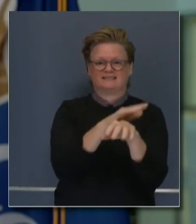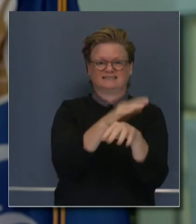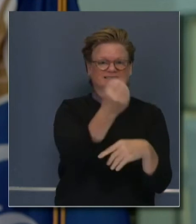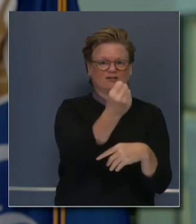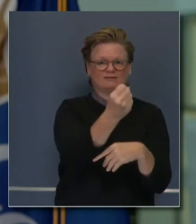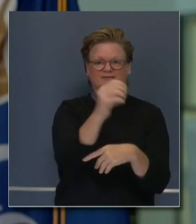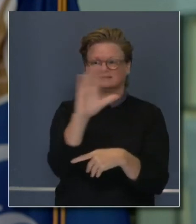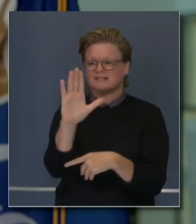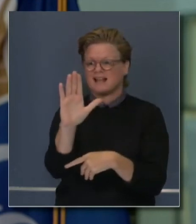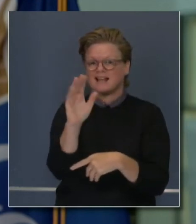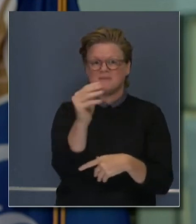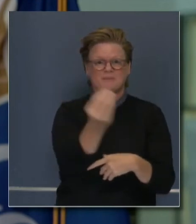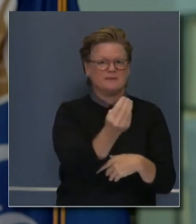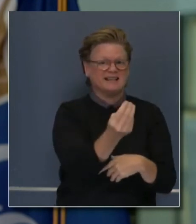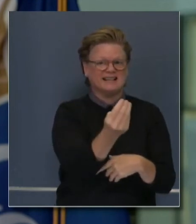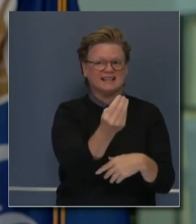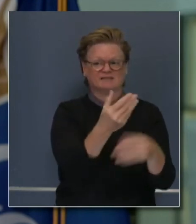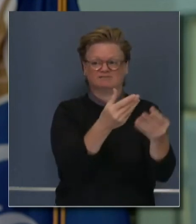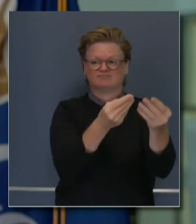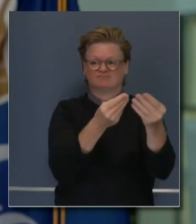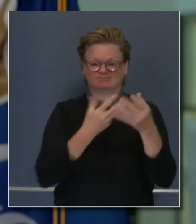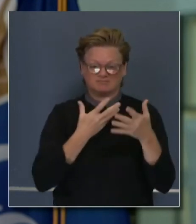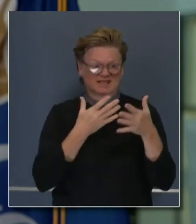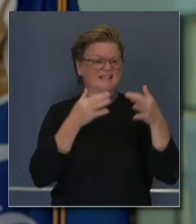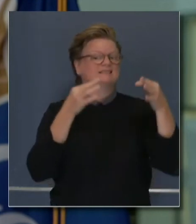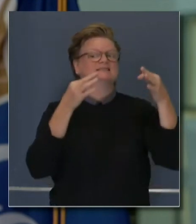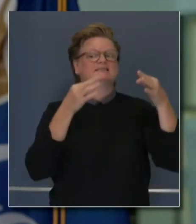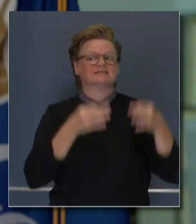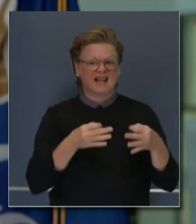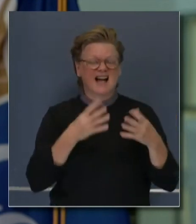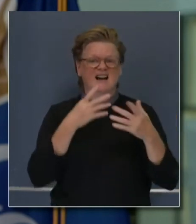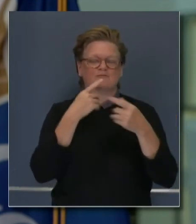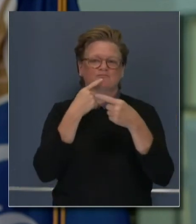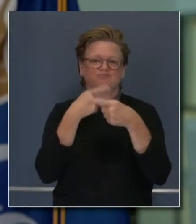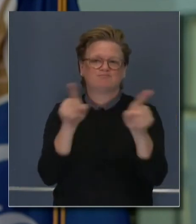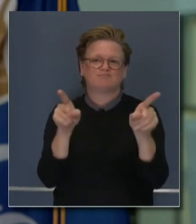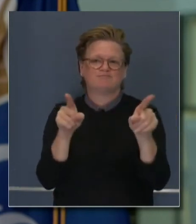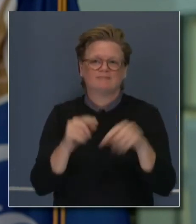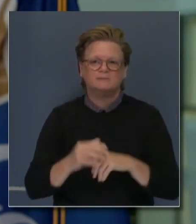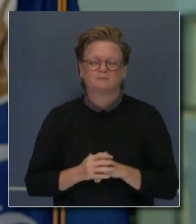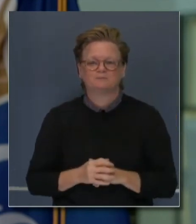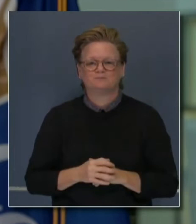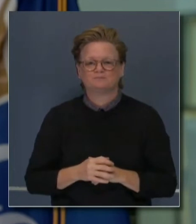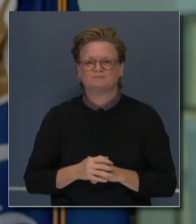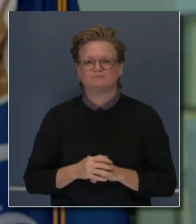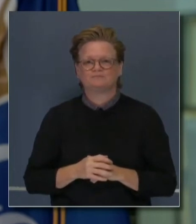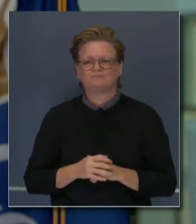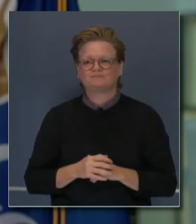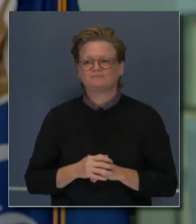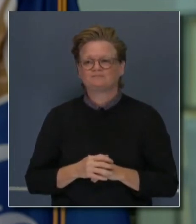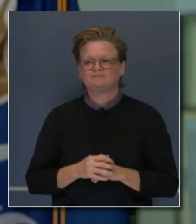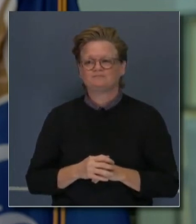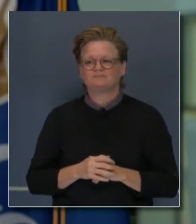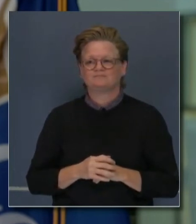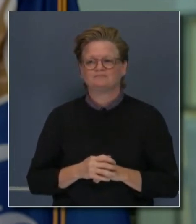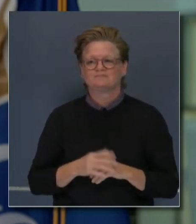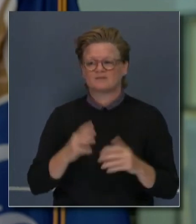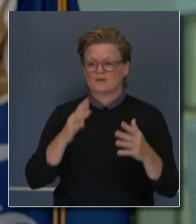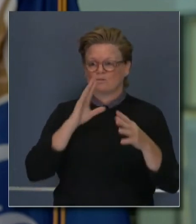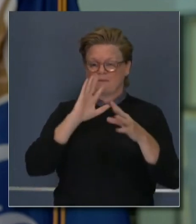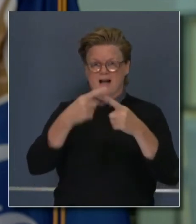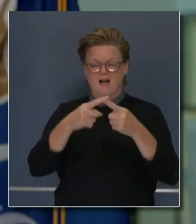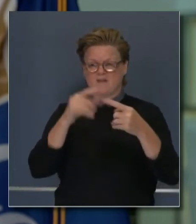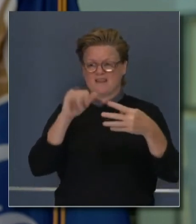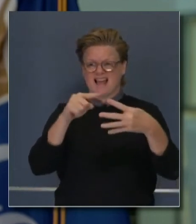that determination. Again, this criteria is very explicit in terms of the 8% or